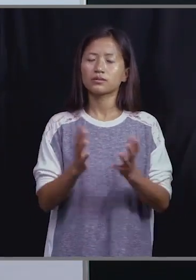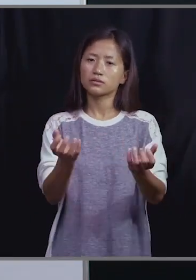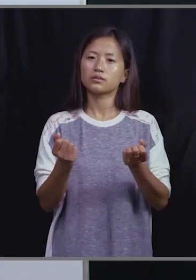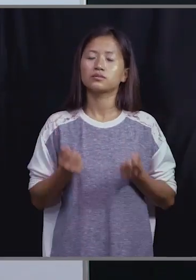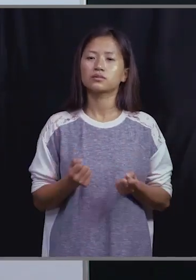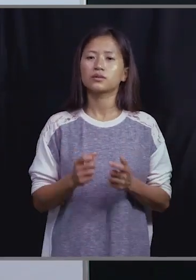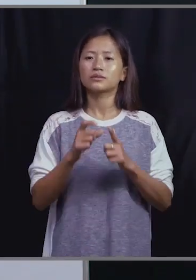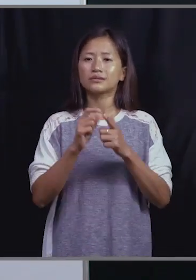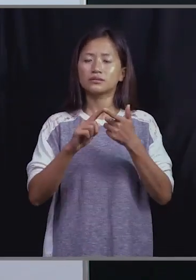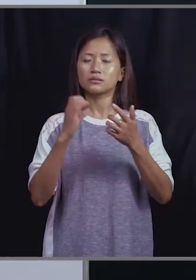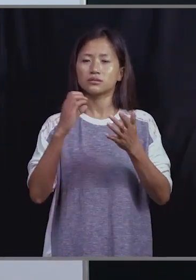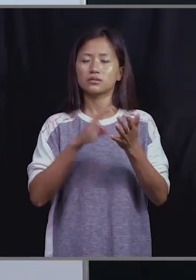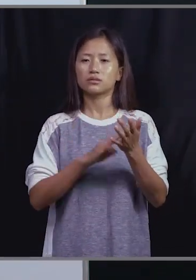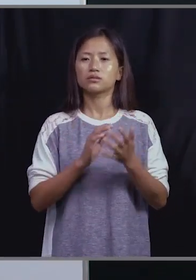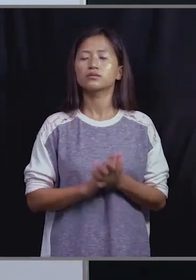by the